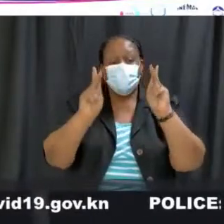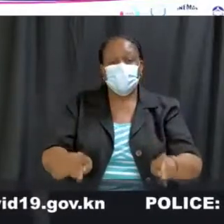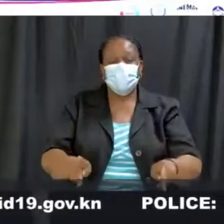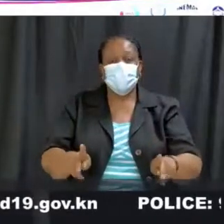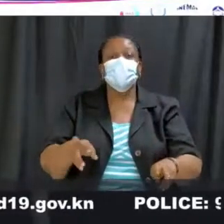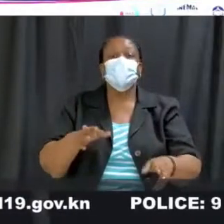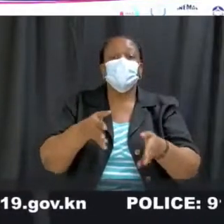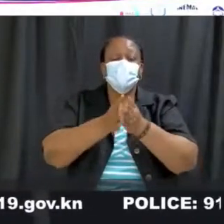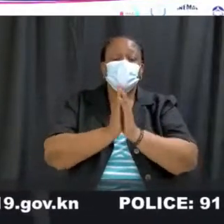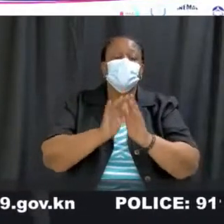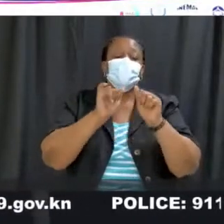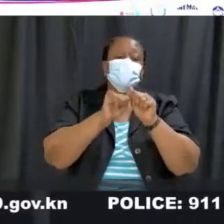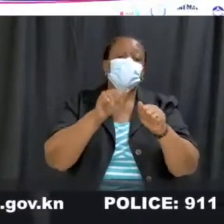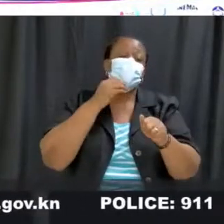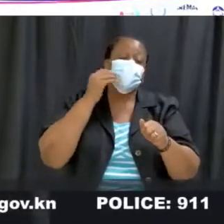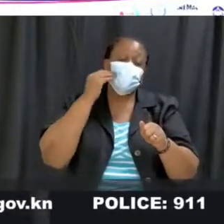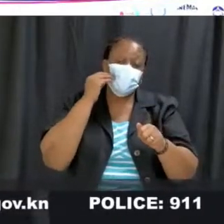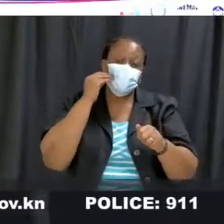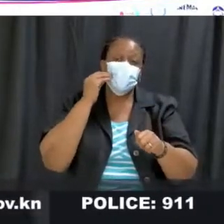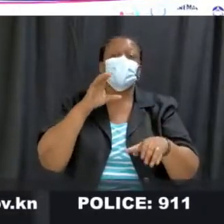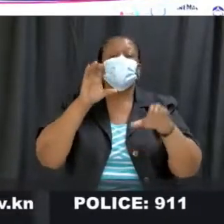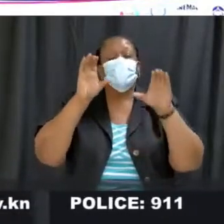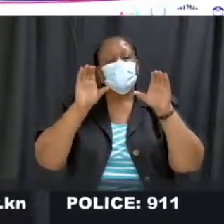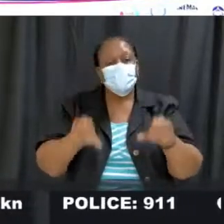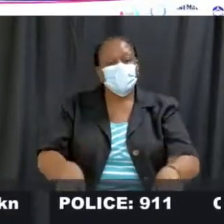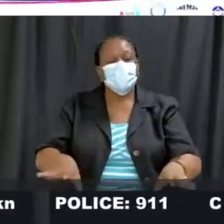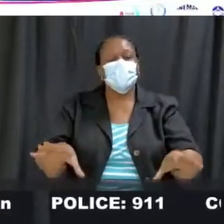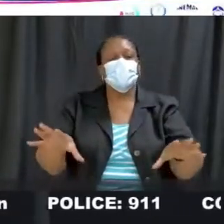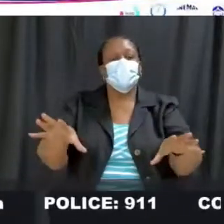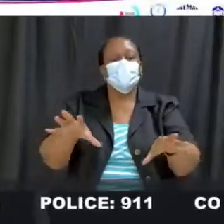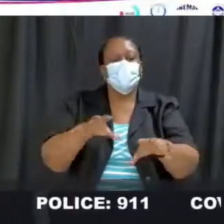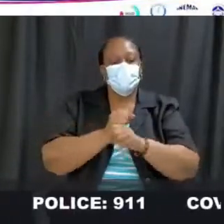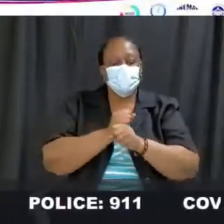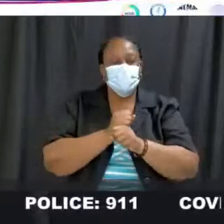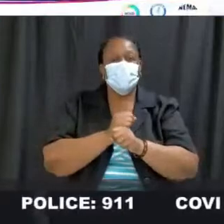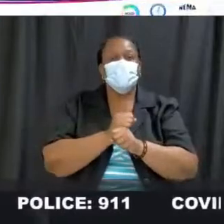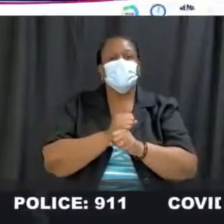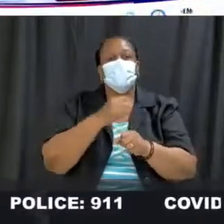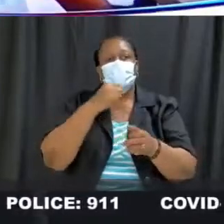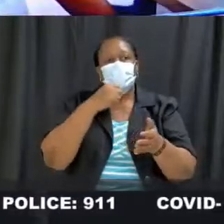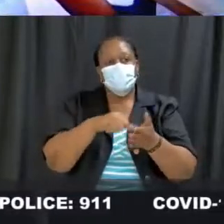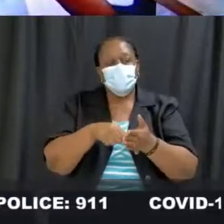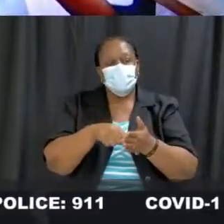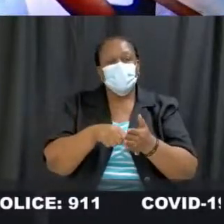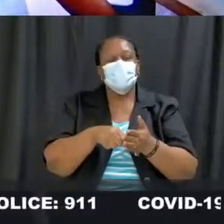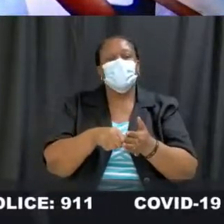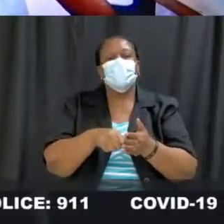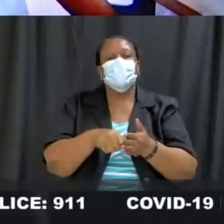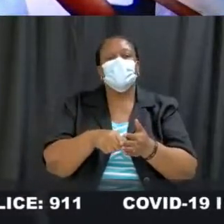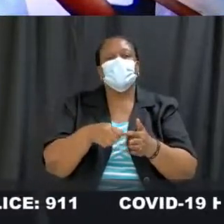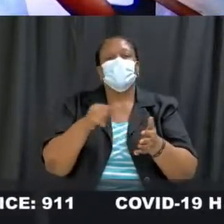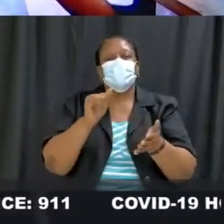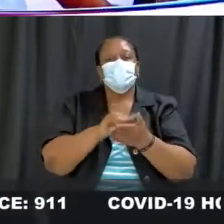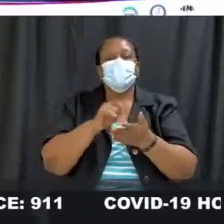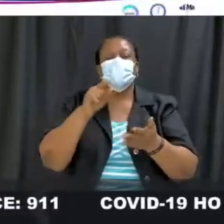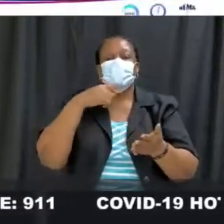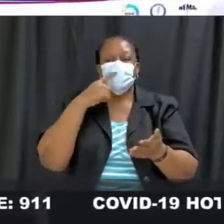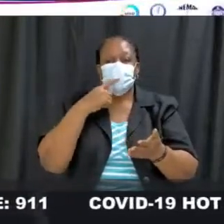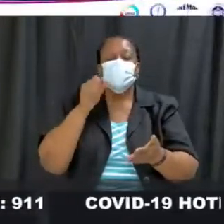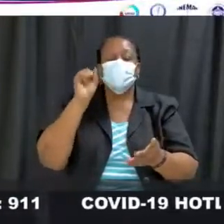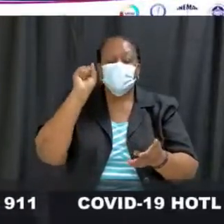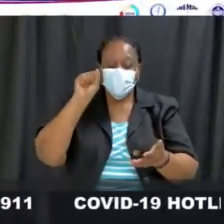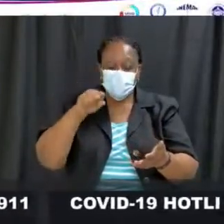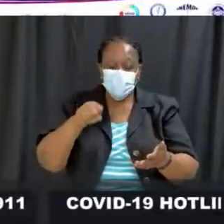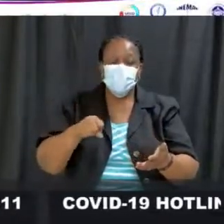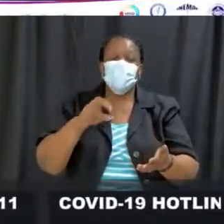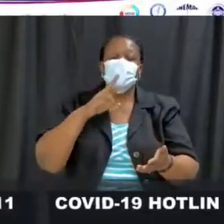to quarantine at home, yes, you can access a document, a certificate of quarantine that confirms